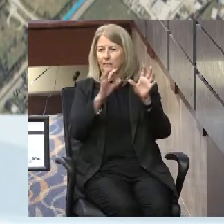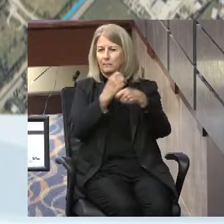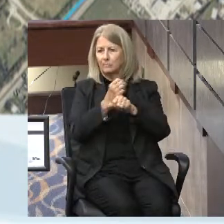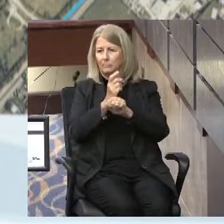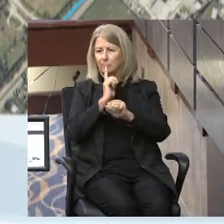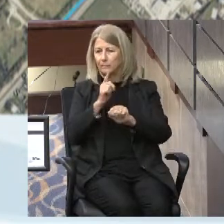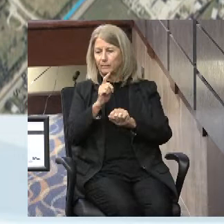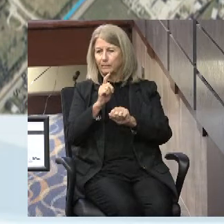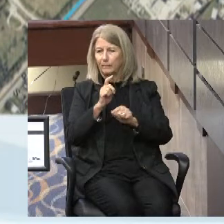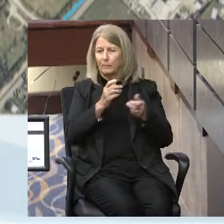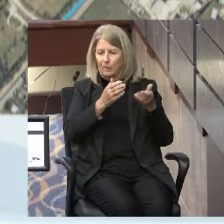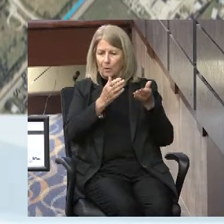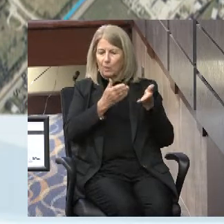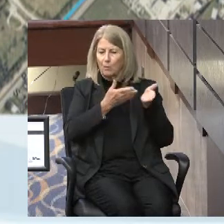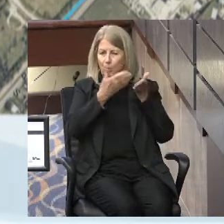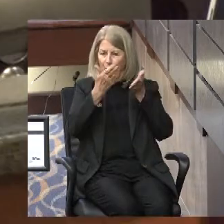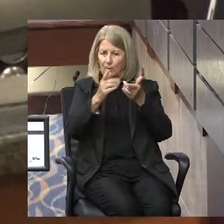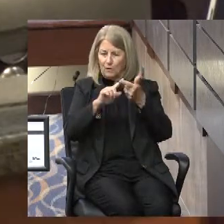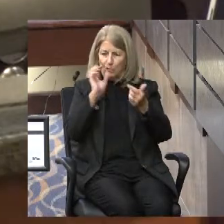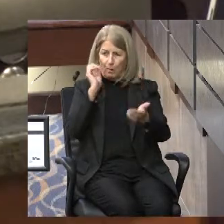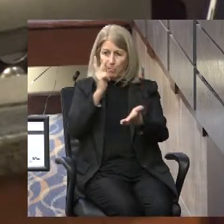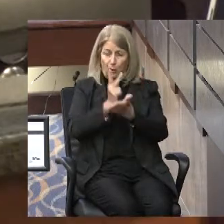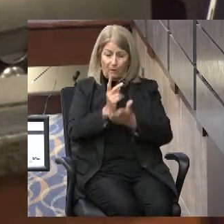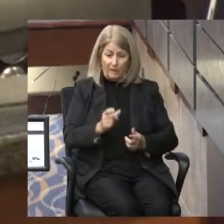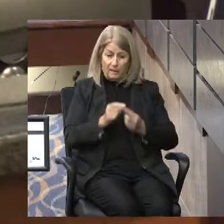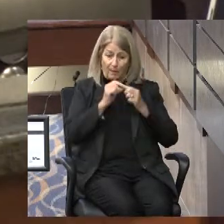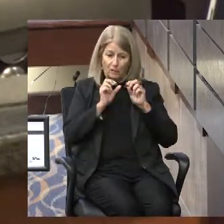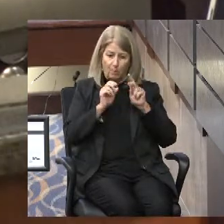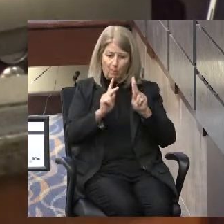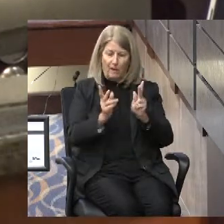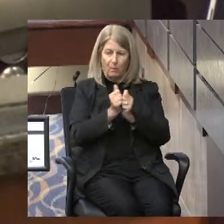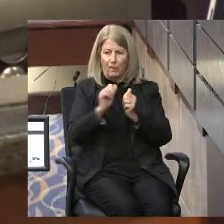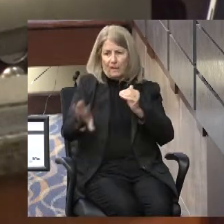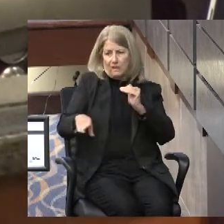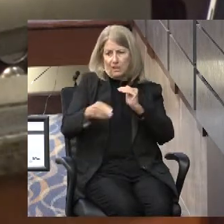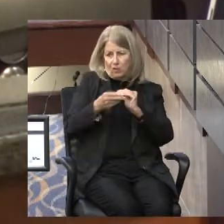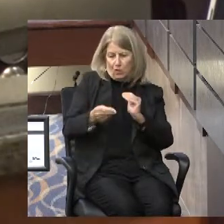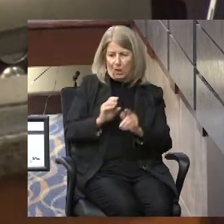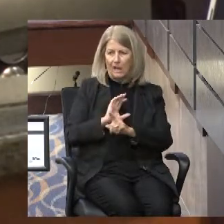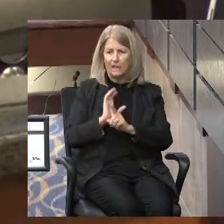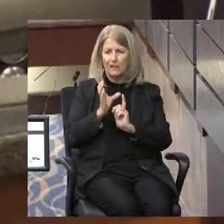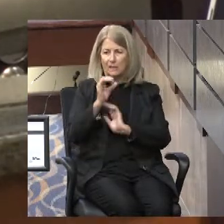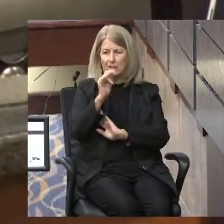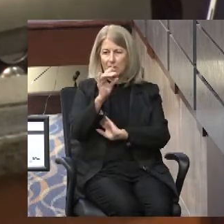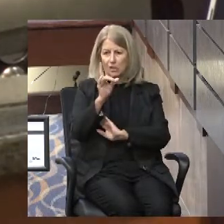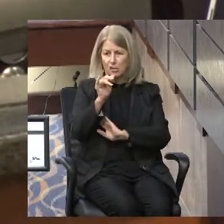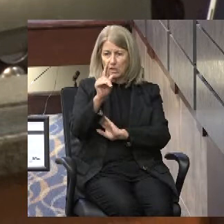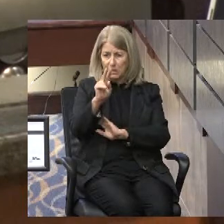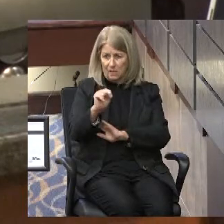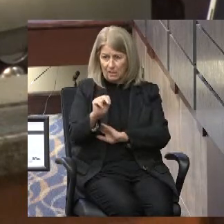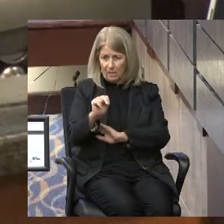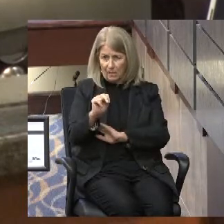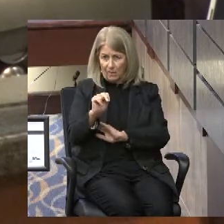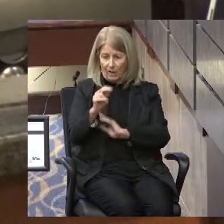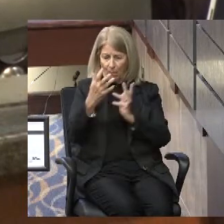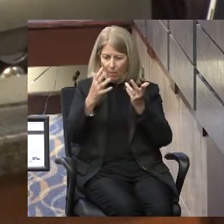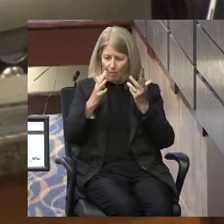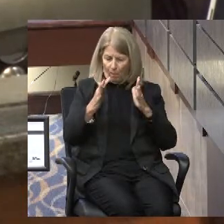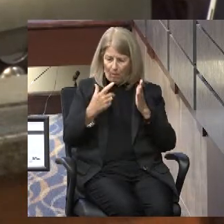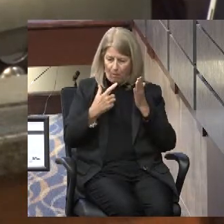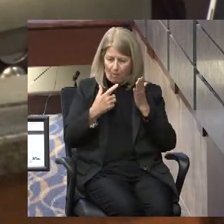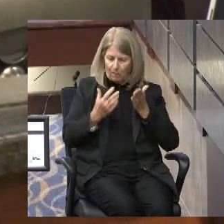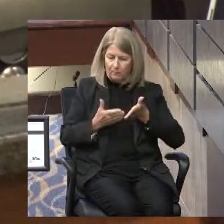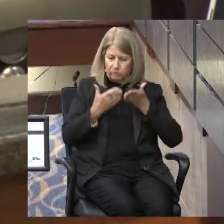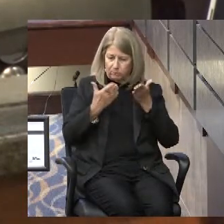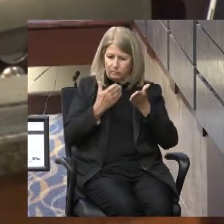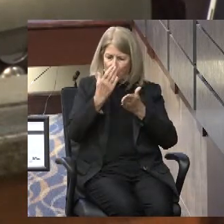moving to approve the special permit with the additional conditions, the conditions that have already been suggested